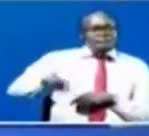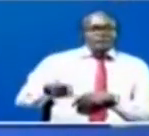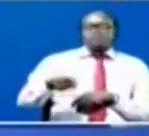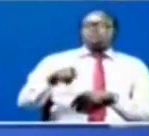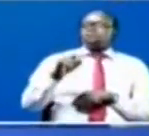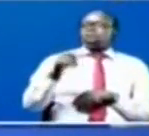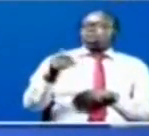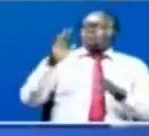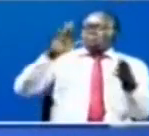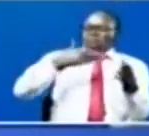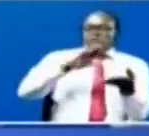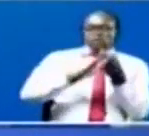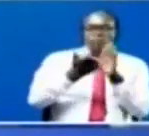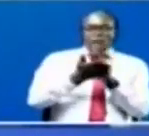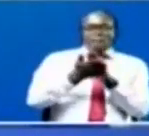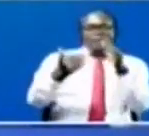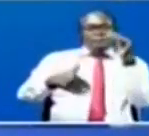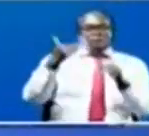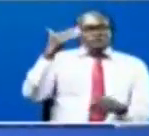as a professional, as a profession. Sorry,